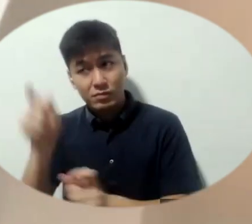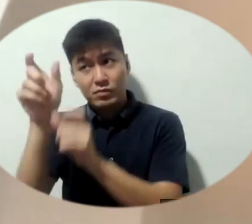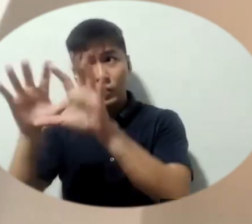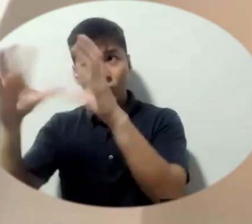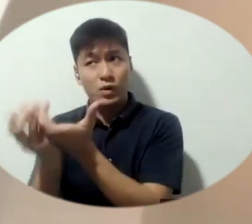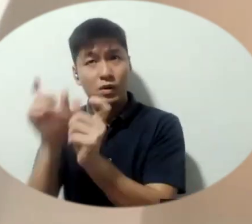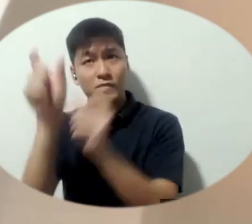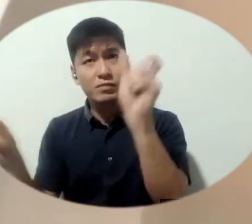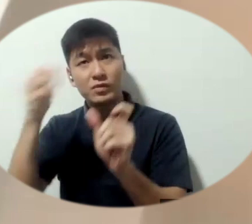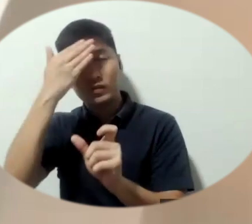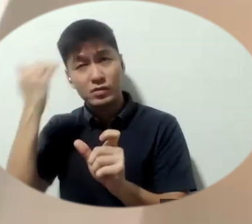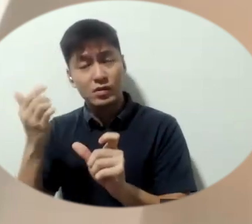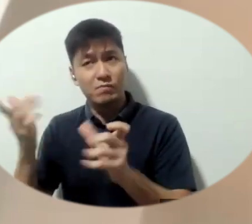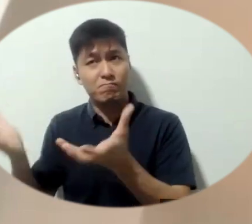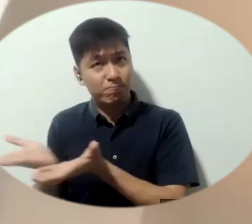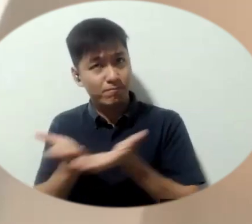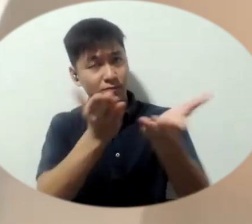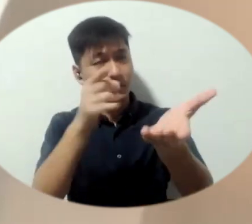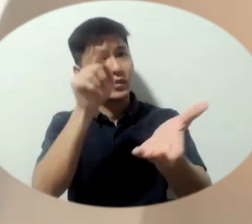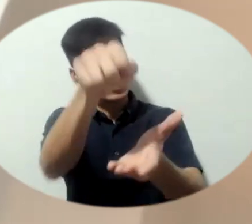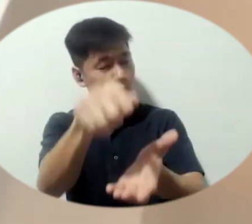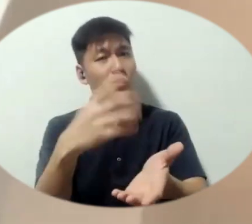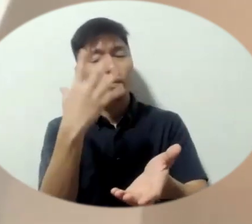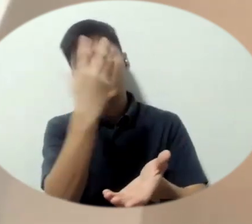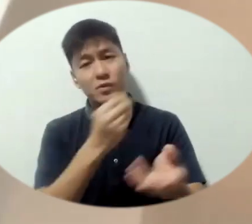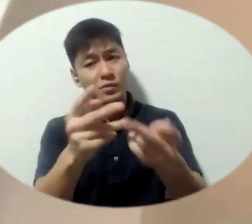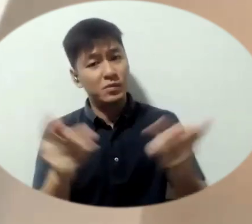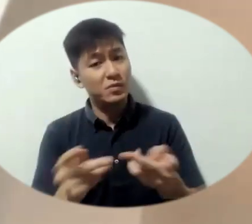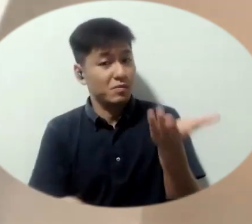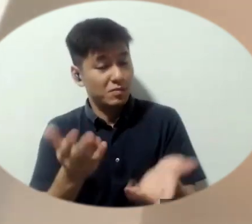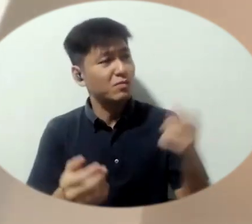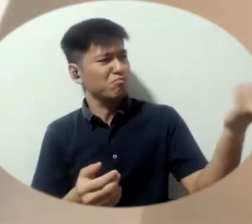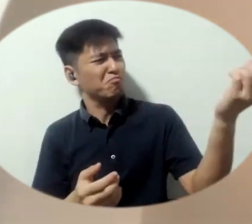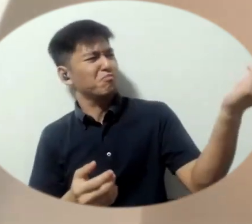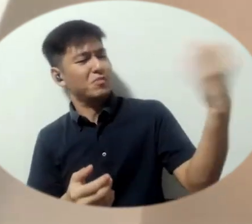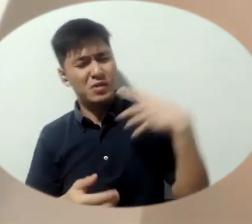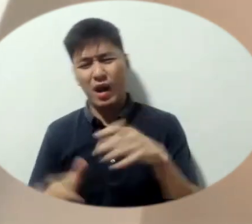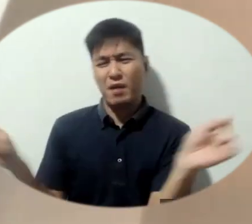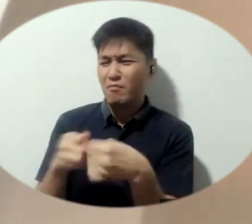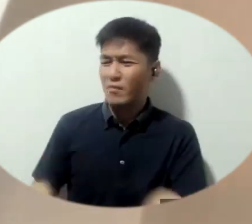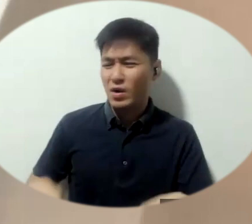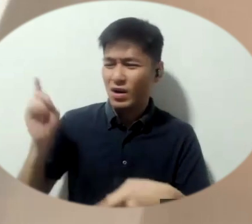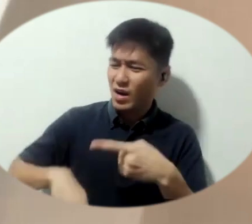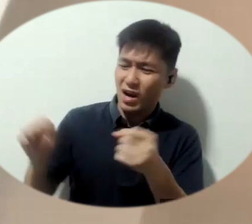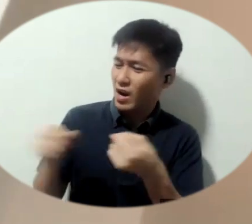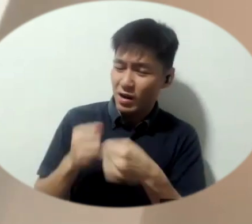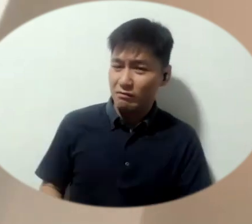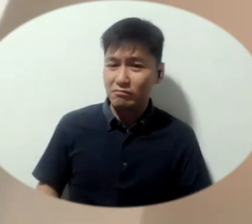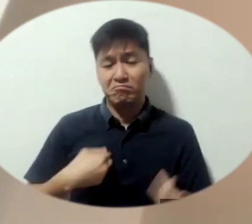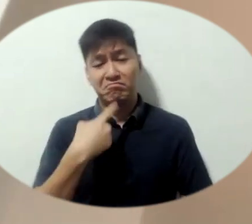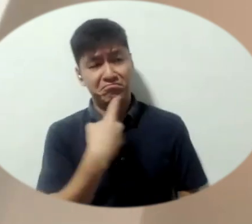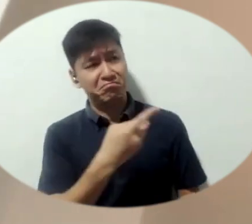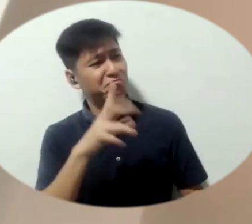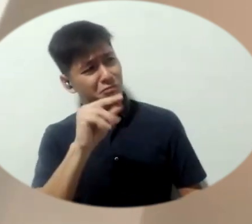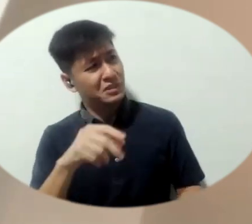Camino? That's impossible, she said. And then I said, no, I don't think so. Let's do